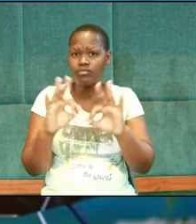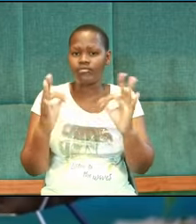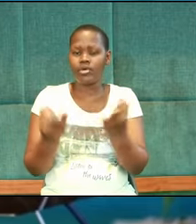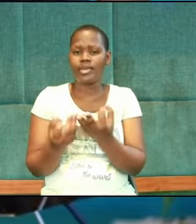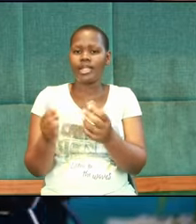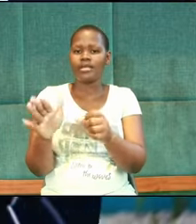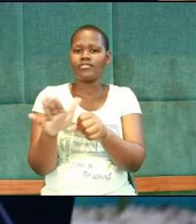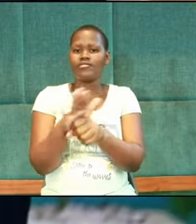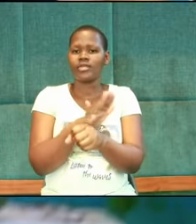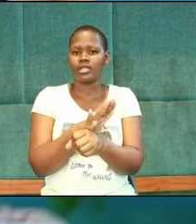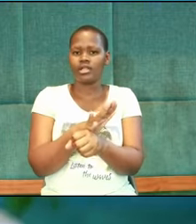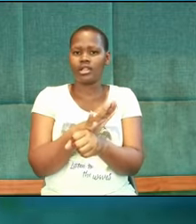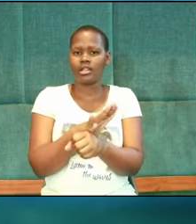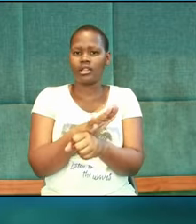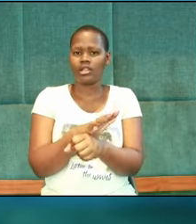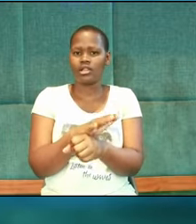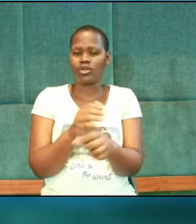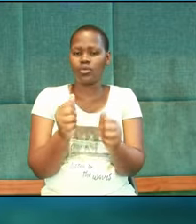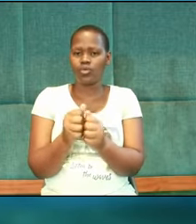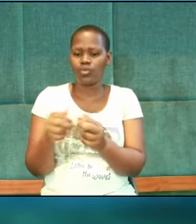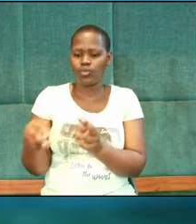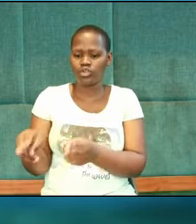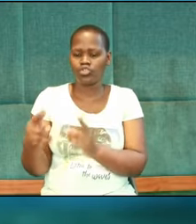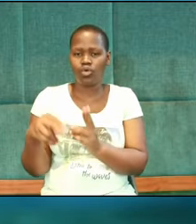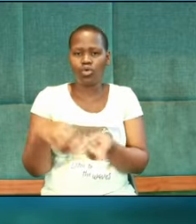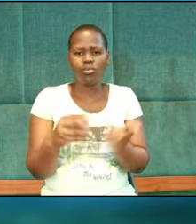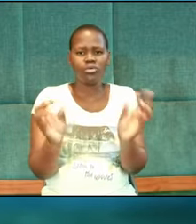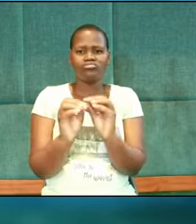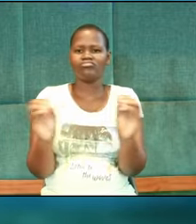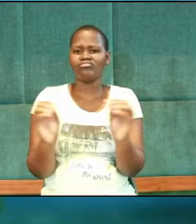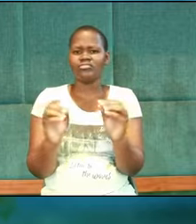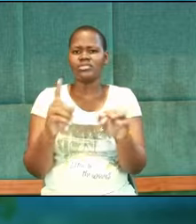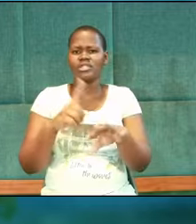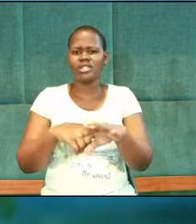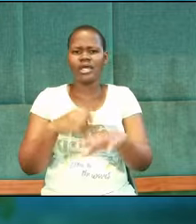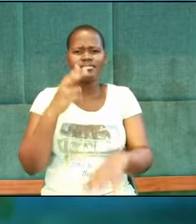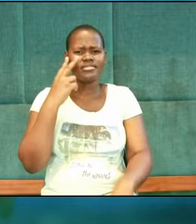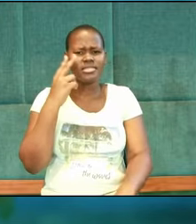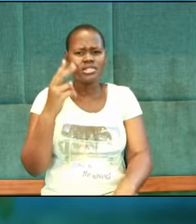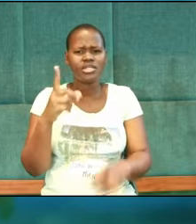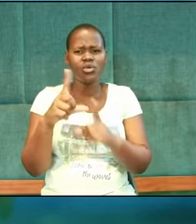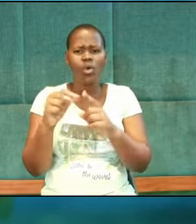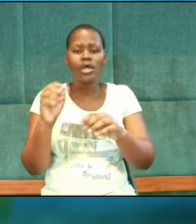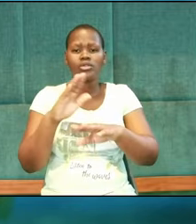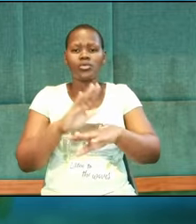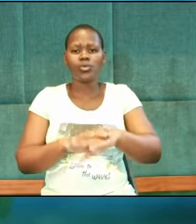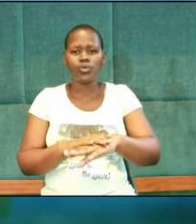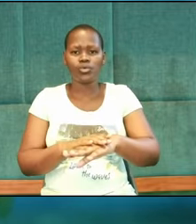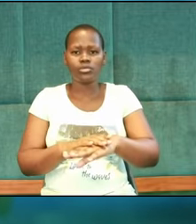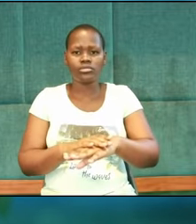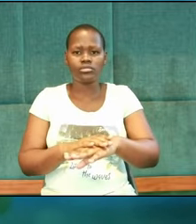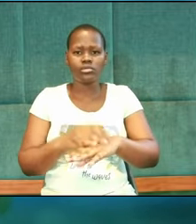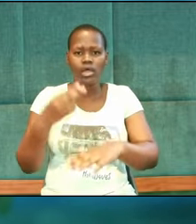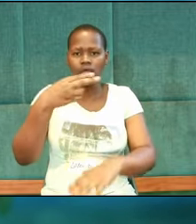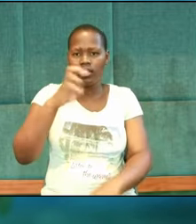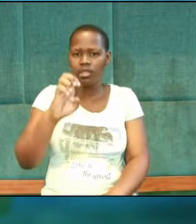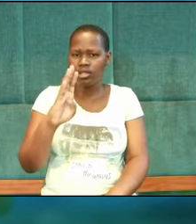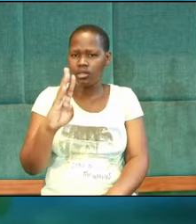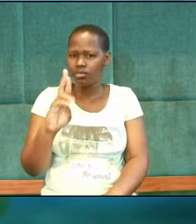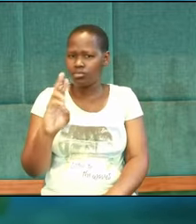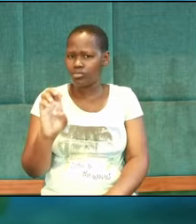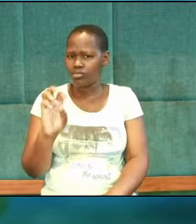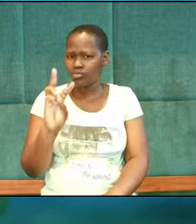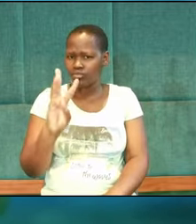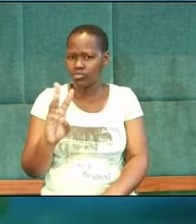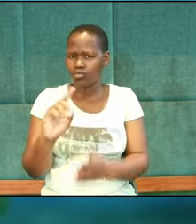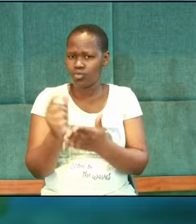filled with uncommon. Whenever you see the word precious, some versions will say uncommon. The Hebrew right word is